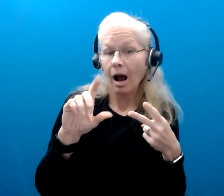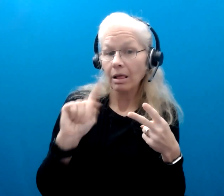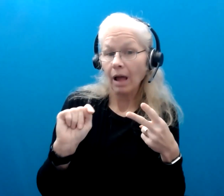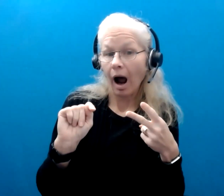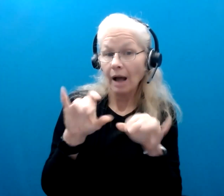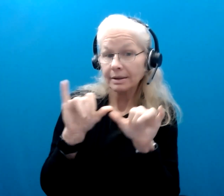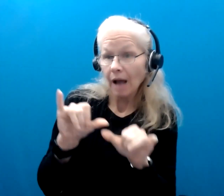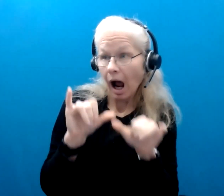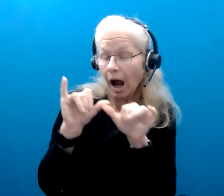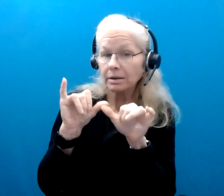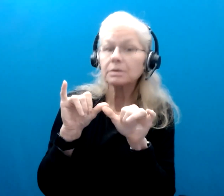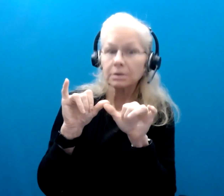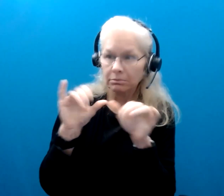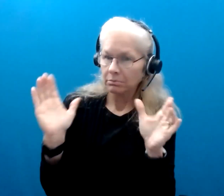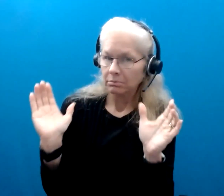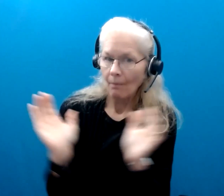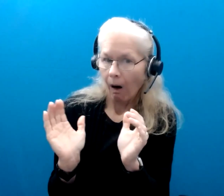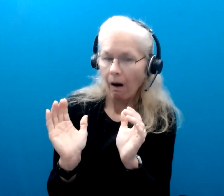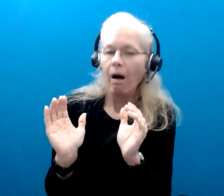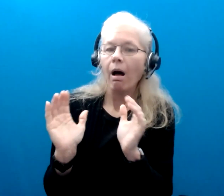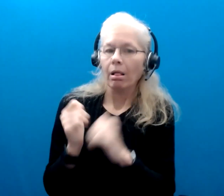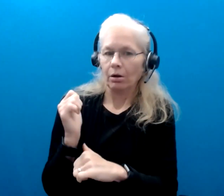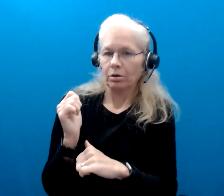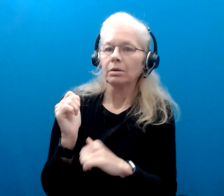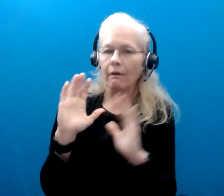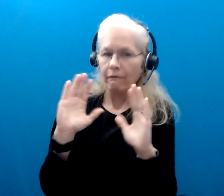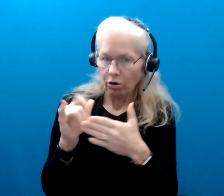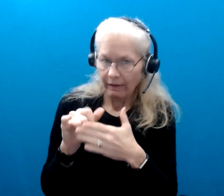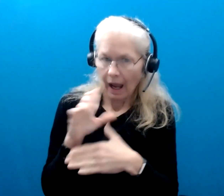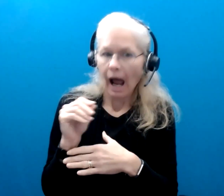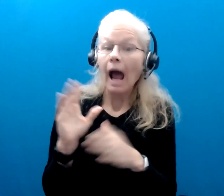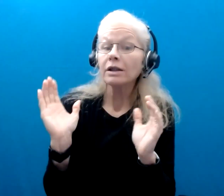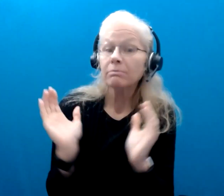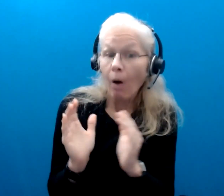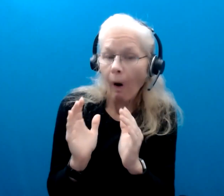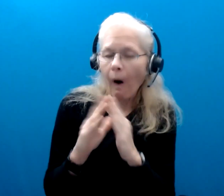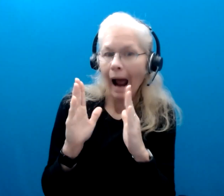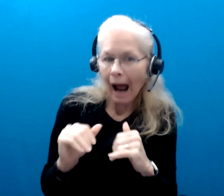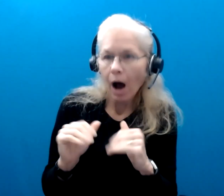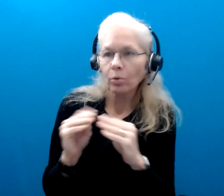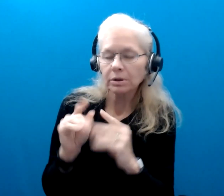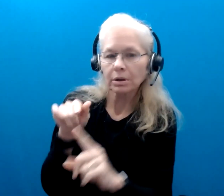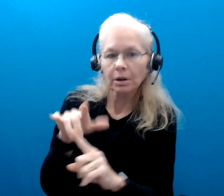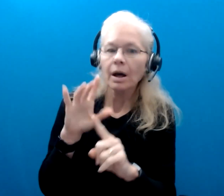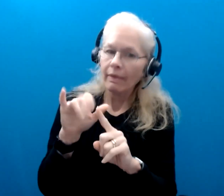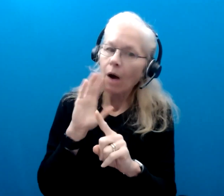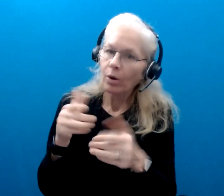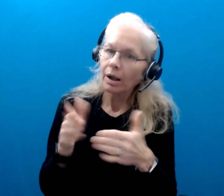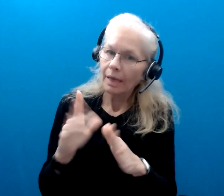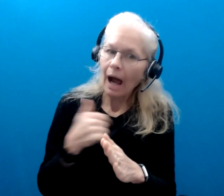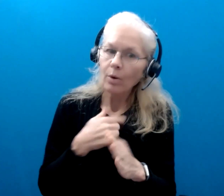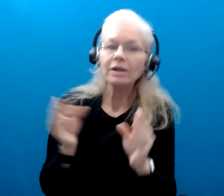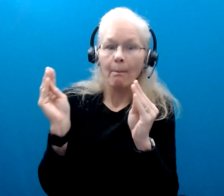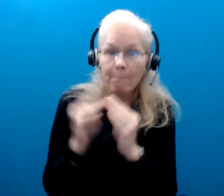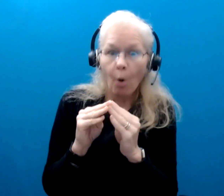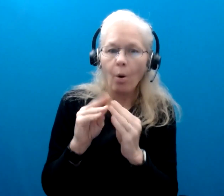smaller housing that is going to allow us to provide units at the price levels that we think we need to